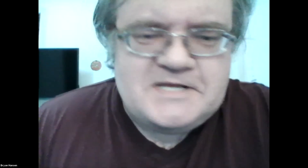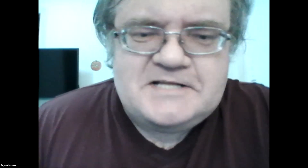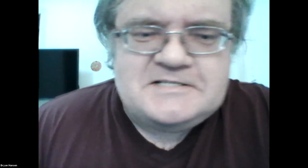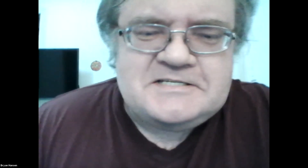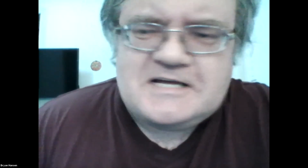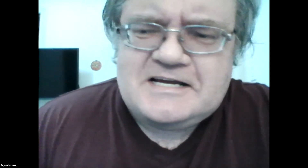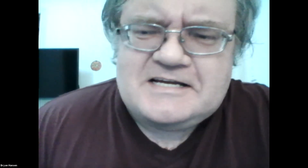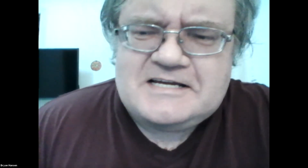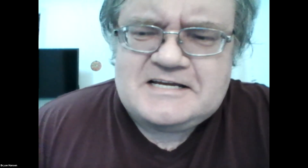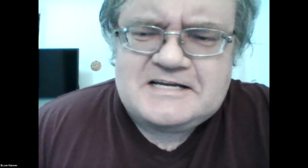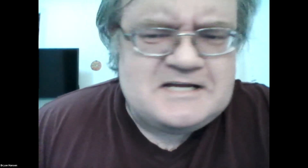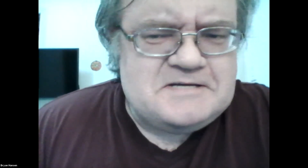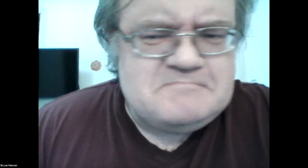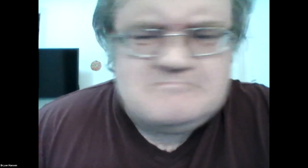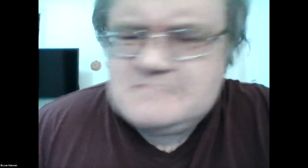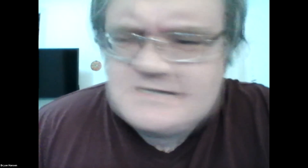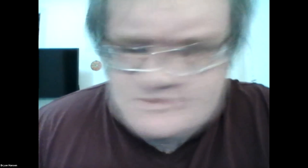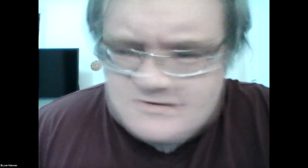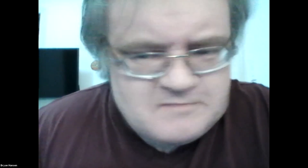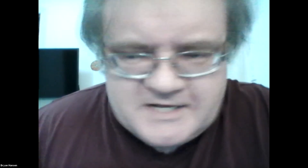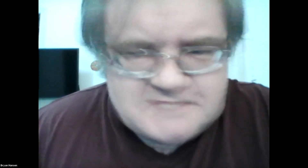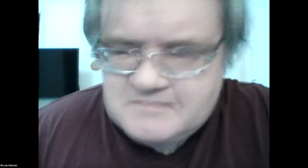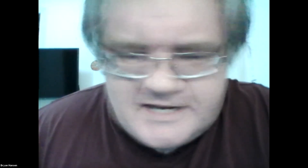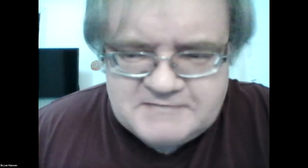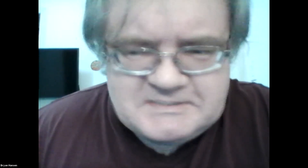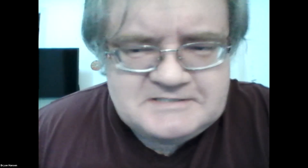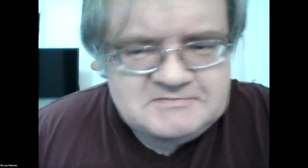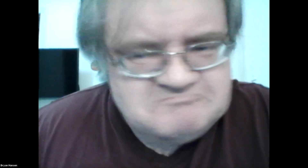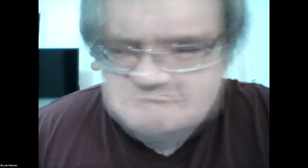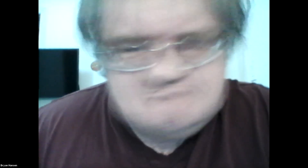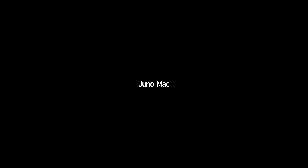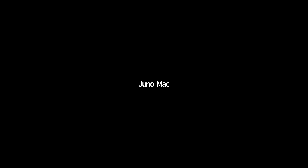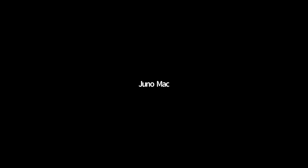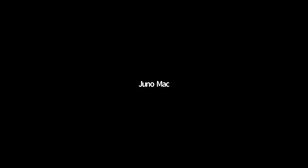That means I'm never going to make it to middle management.